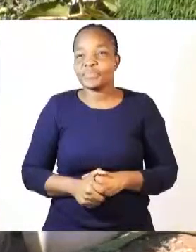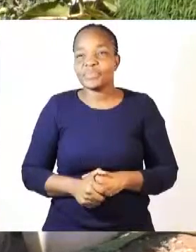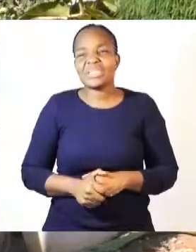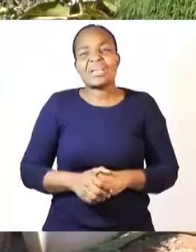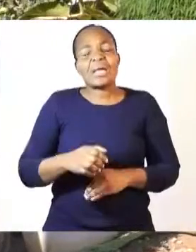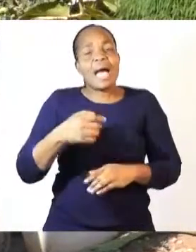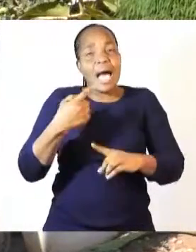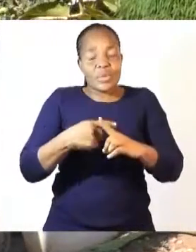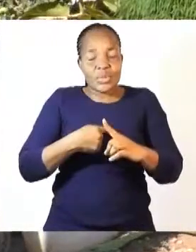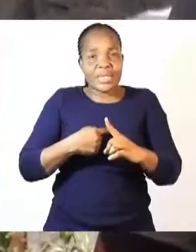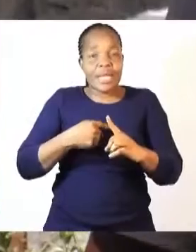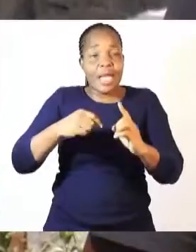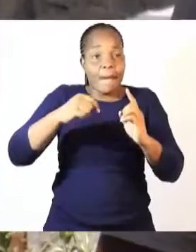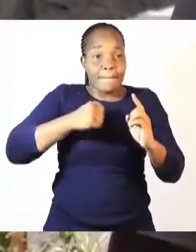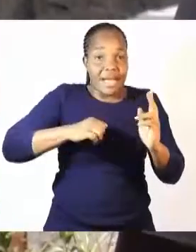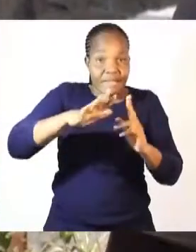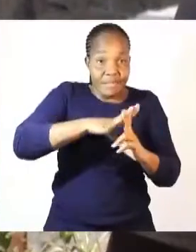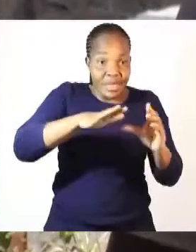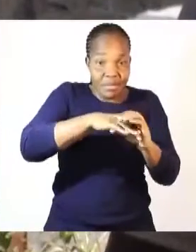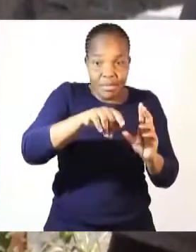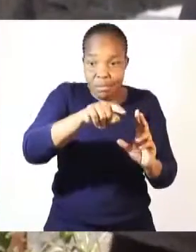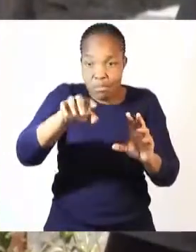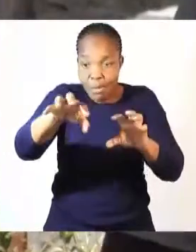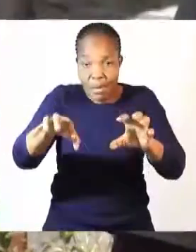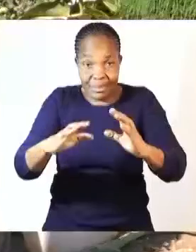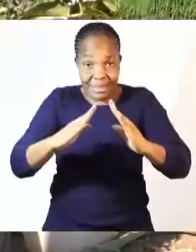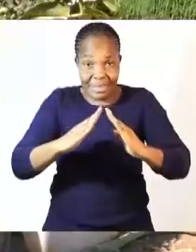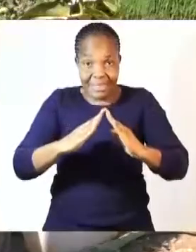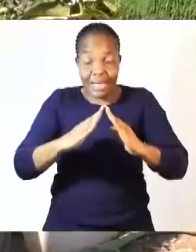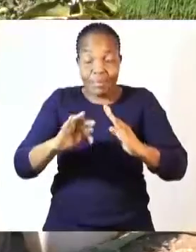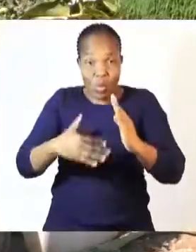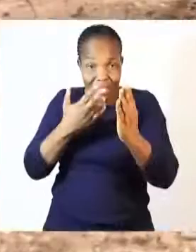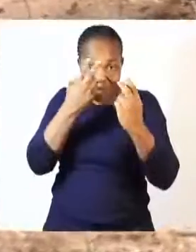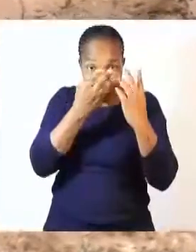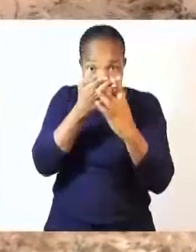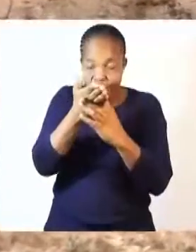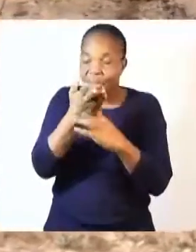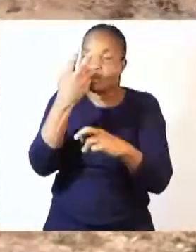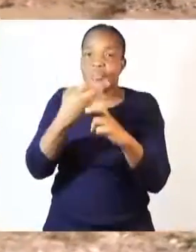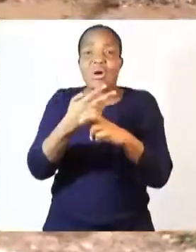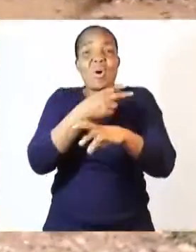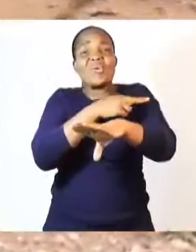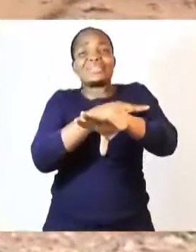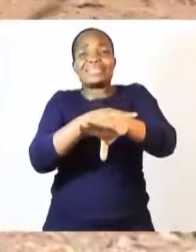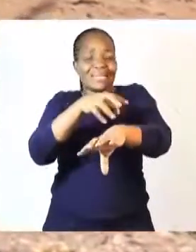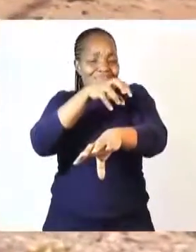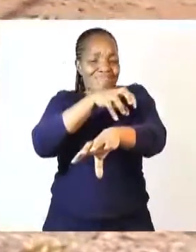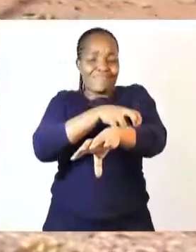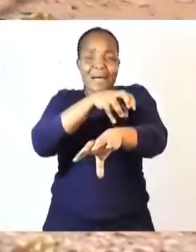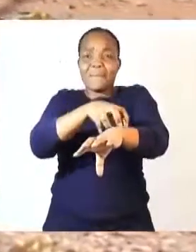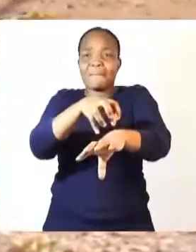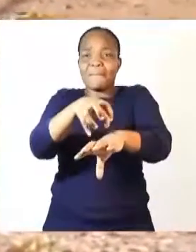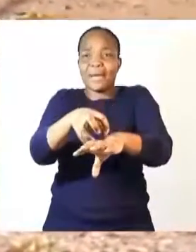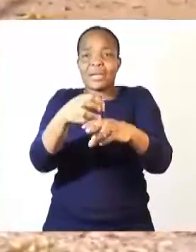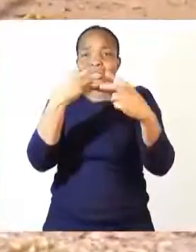I want to visit my relatives also, but there are holes and there is also